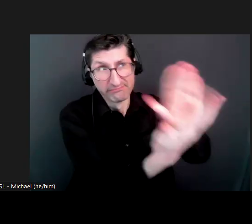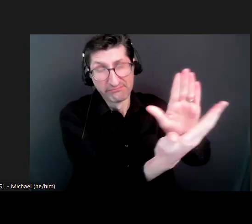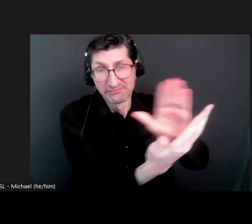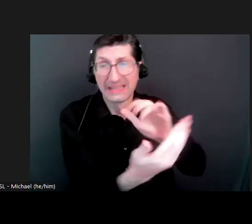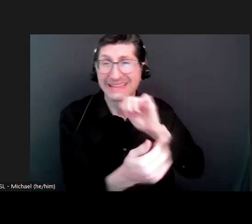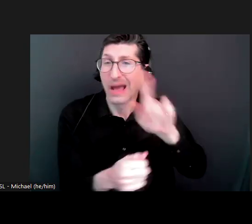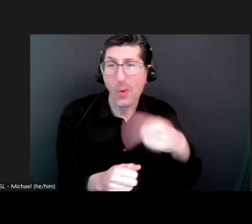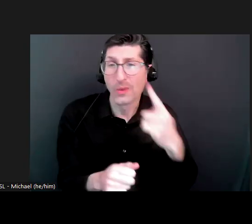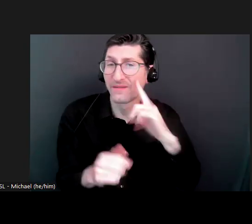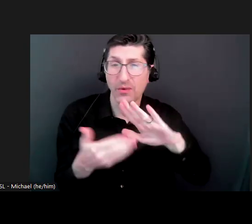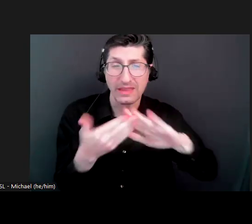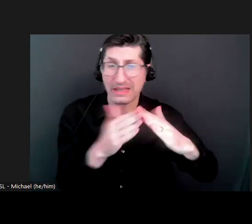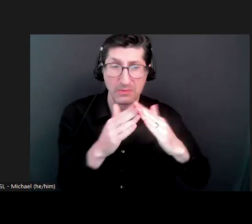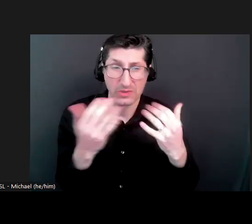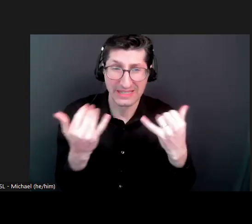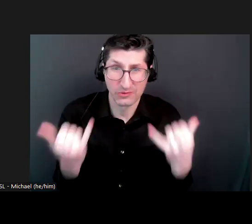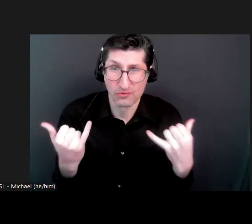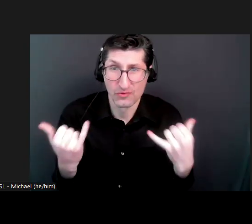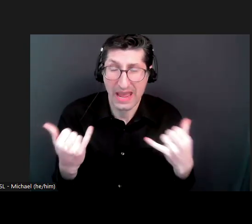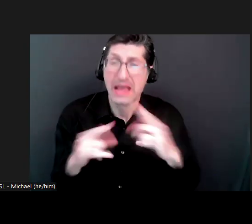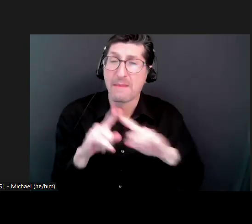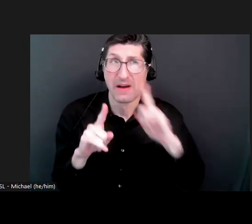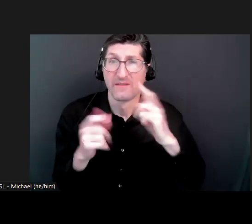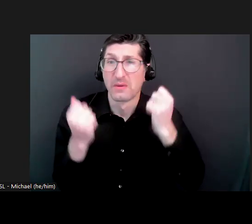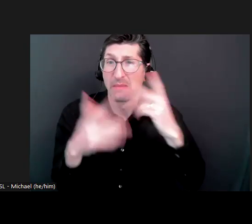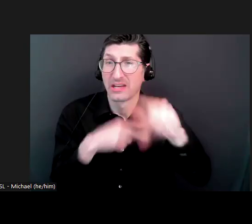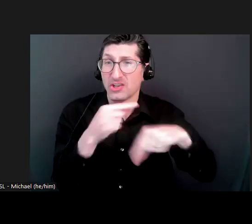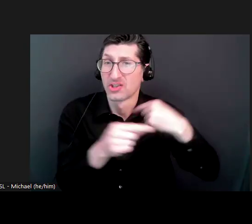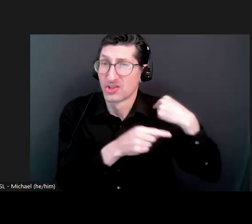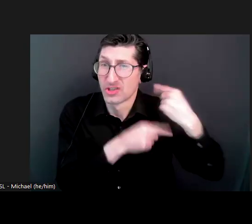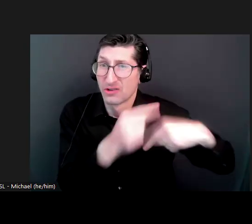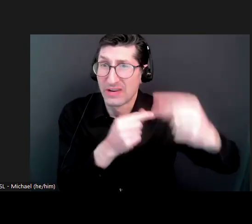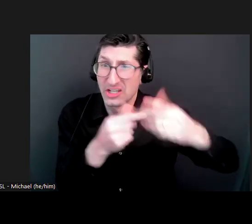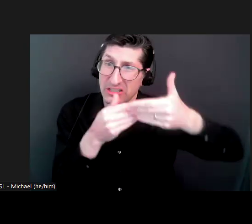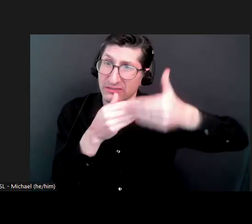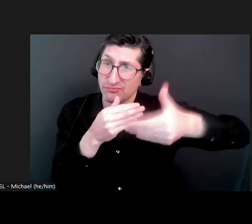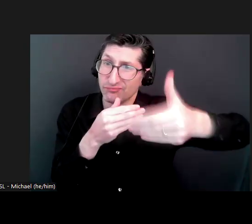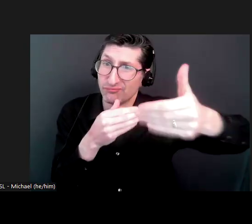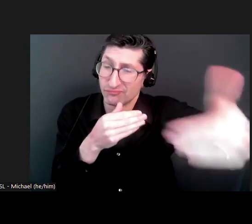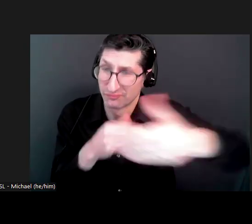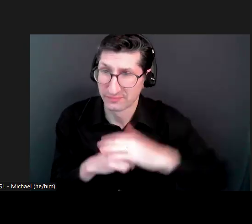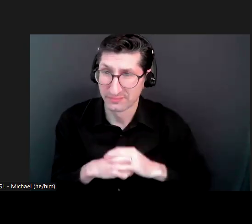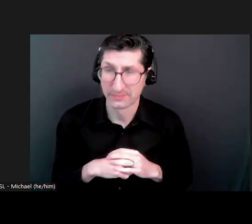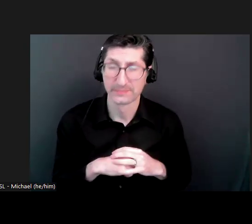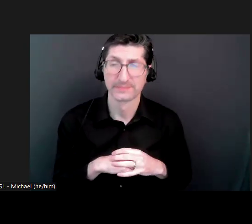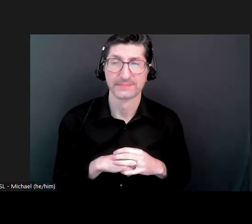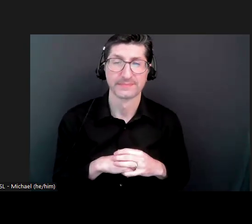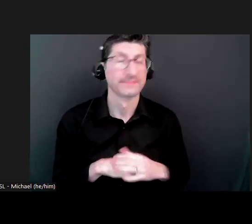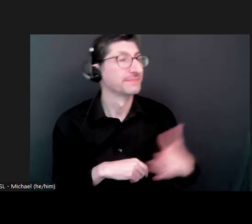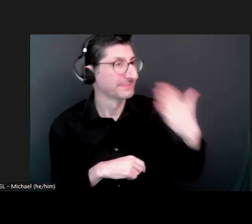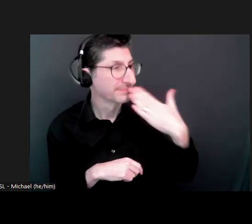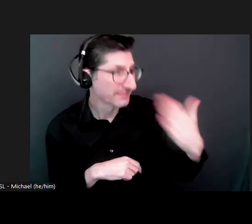just for Community Day, but for generations to come. Thank you. Thank you, Sabrina.